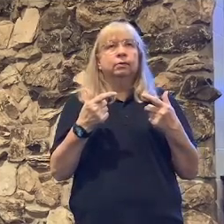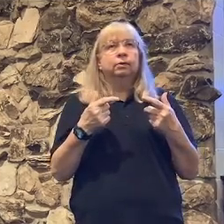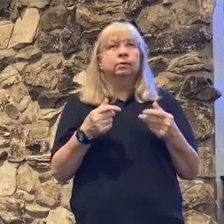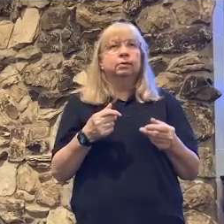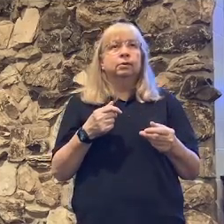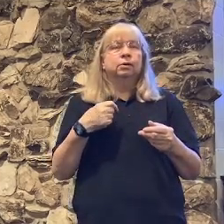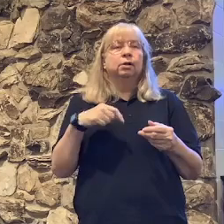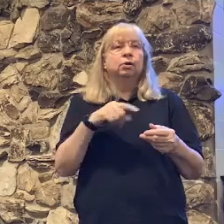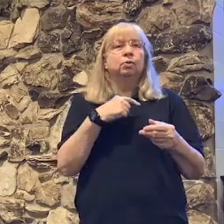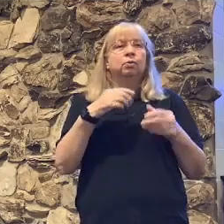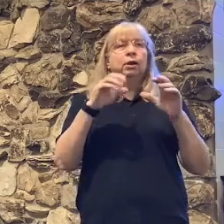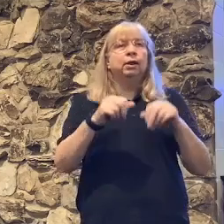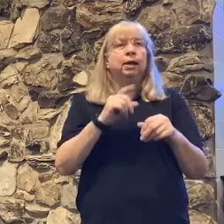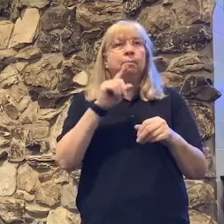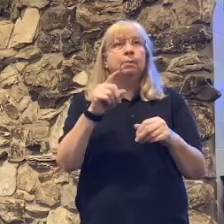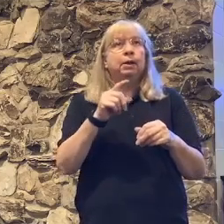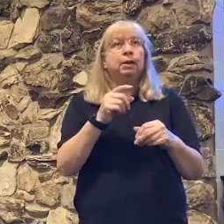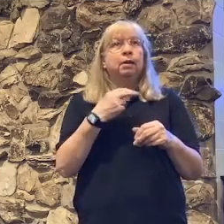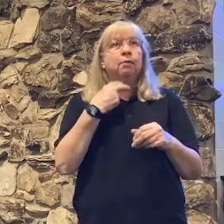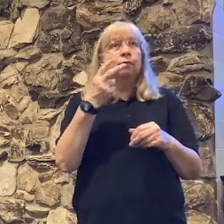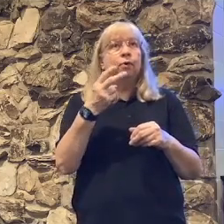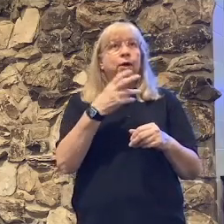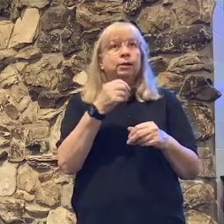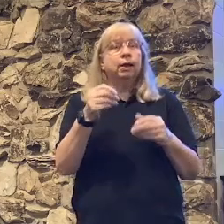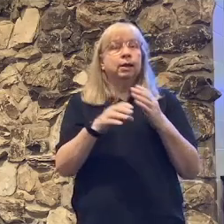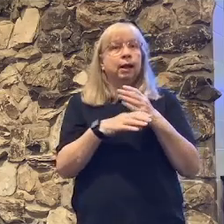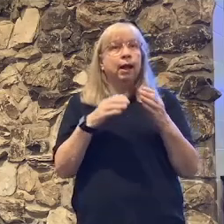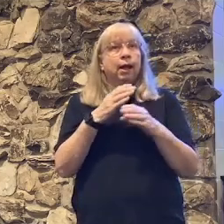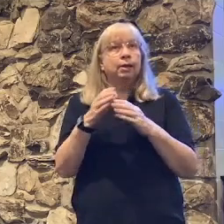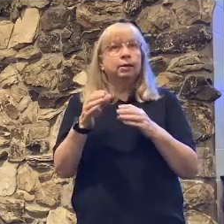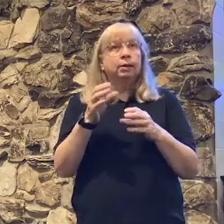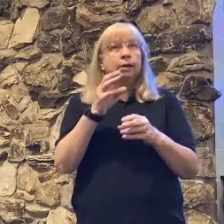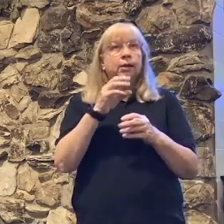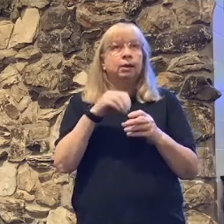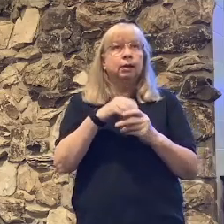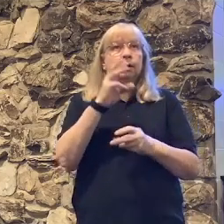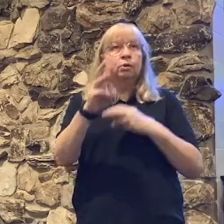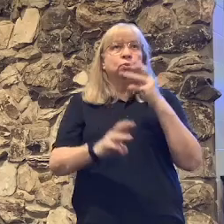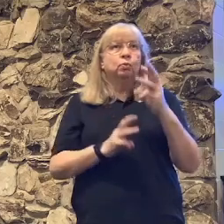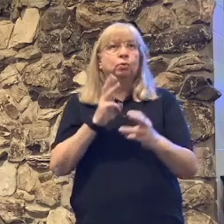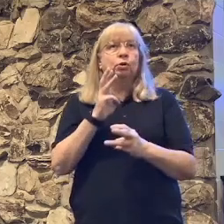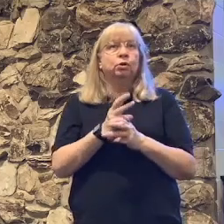so that we can be that voice and those hands in the world,